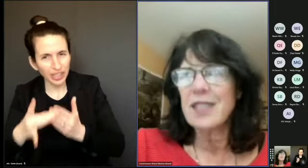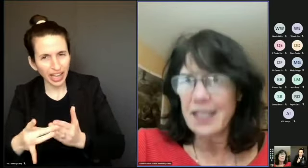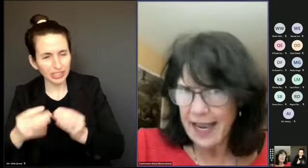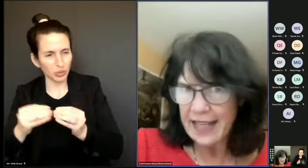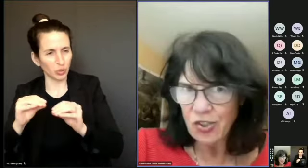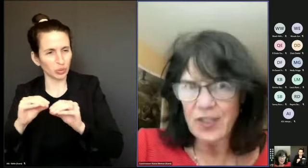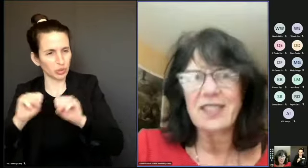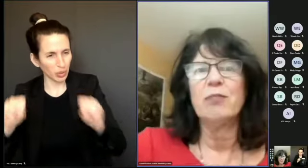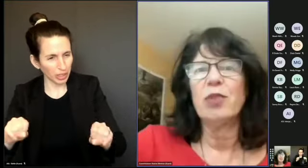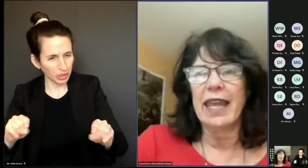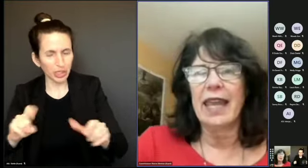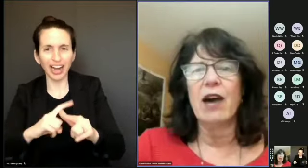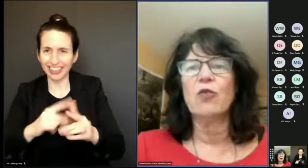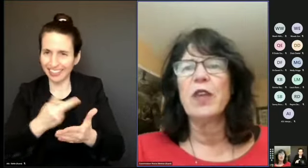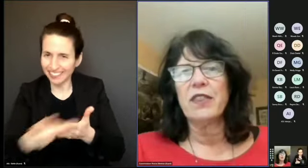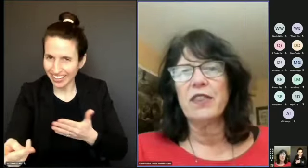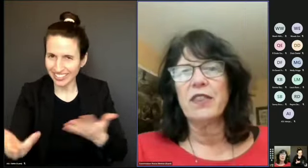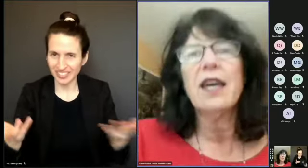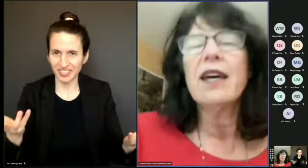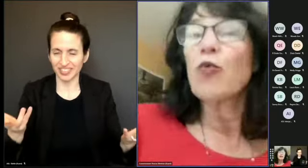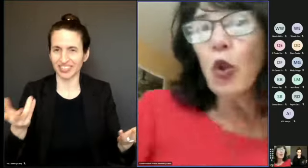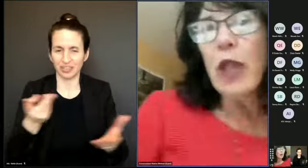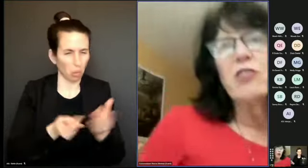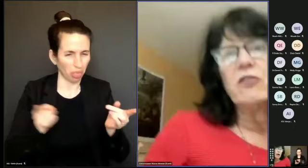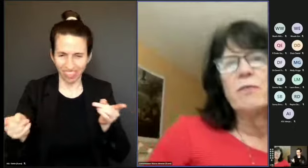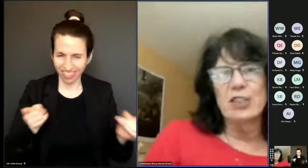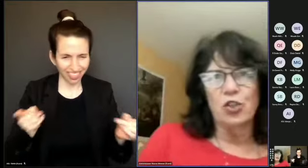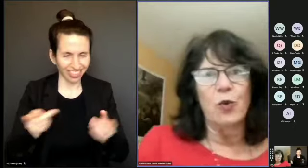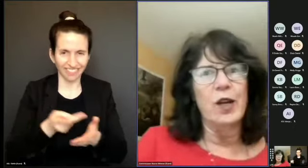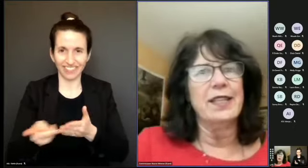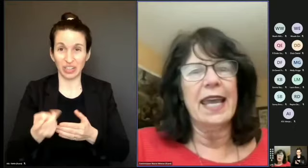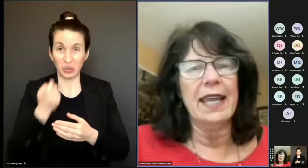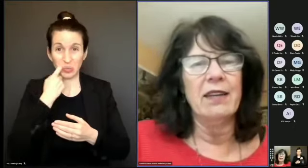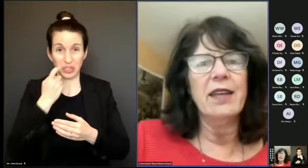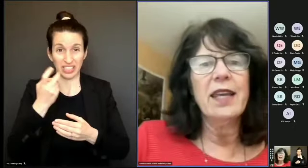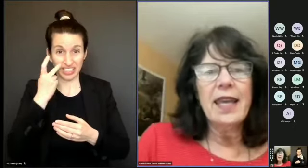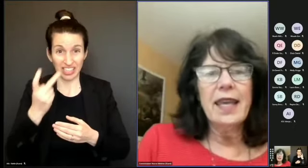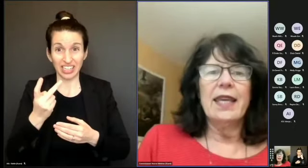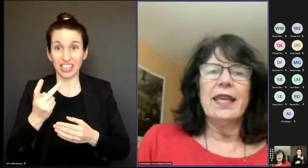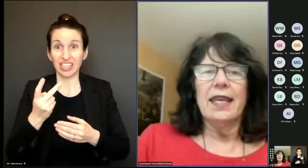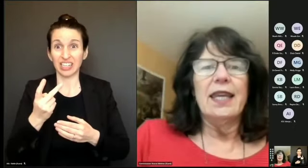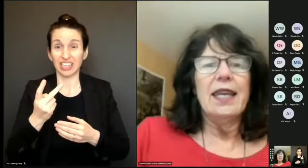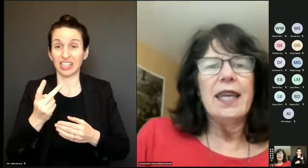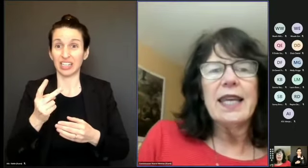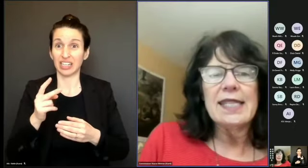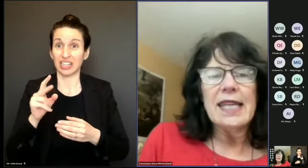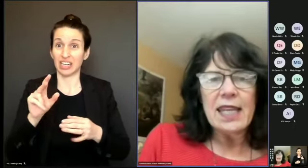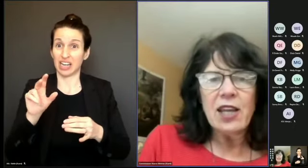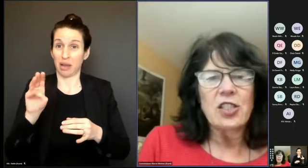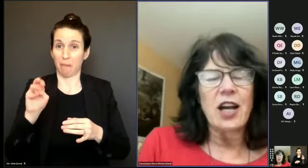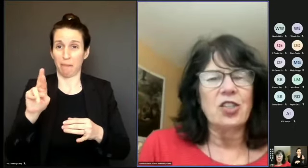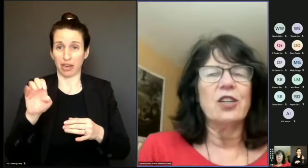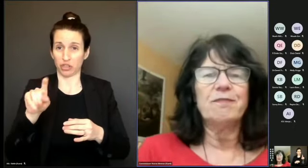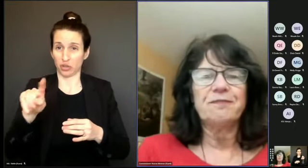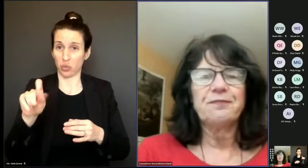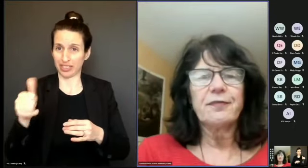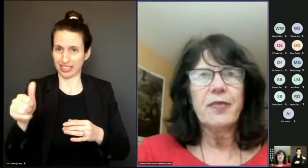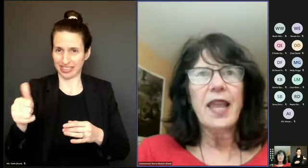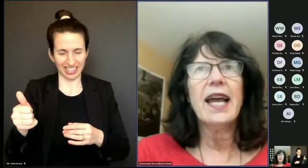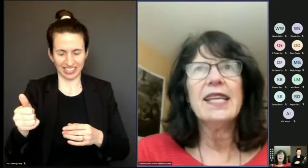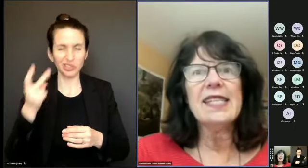this disastrously play out with the rollout of Measure 110. As an ER